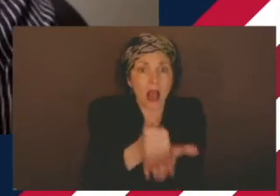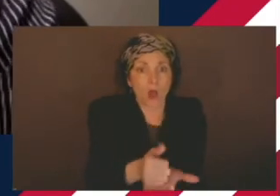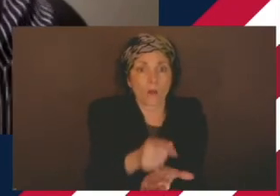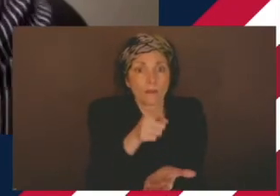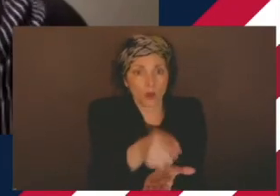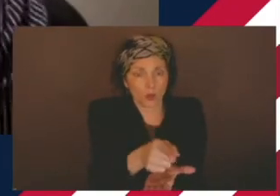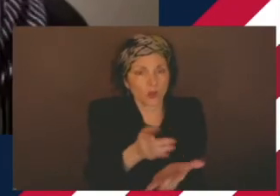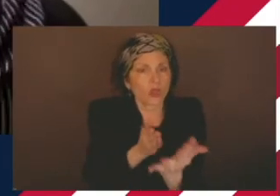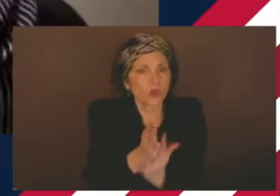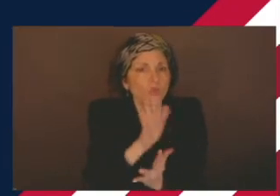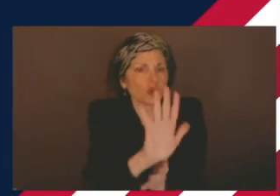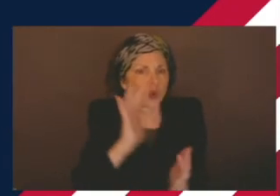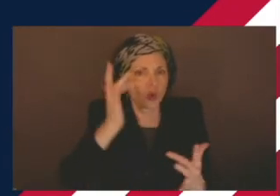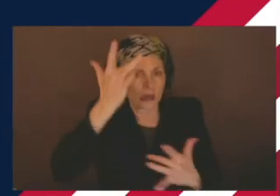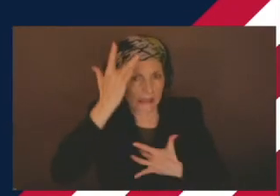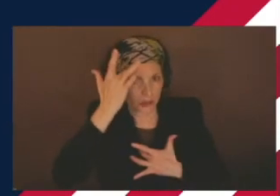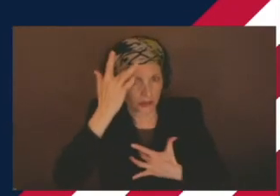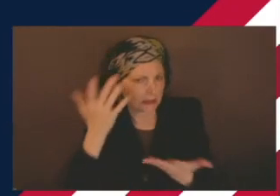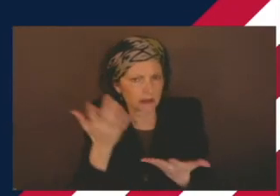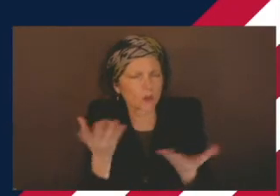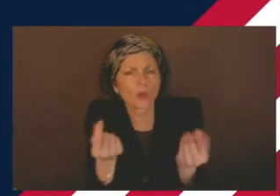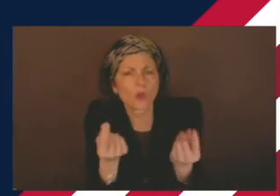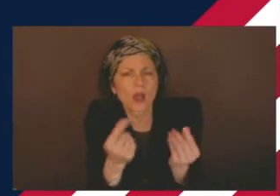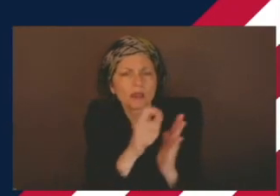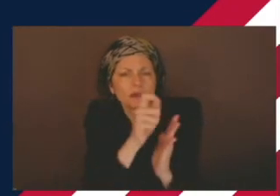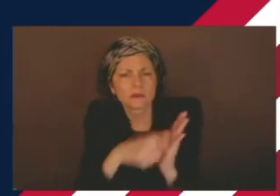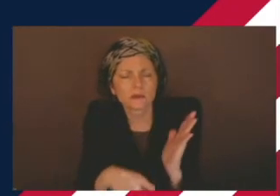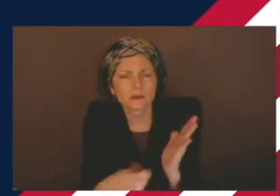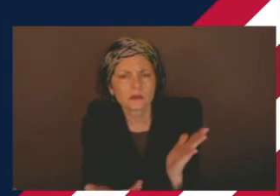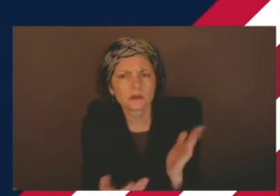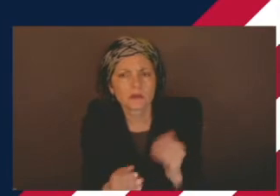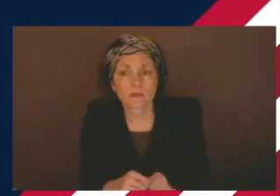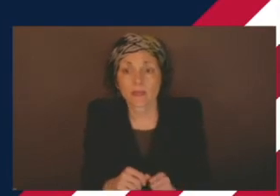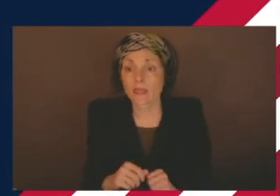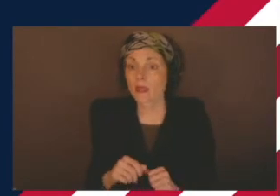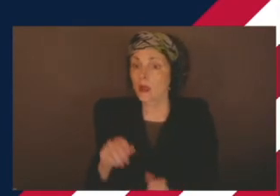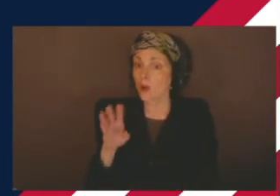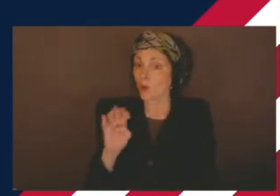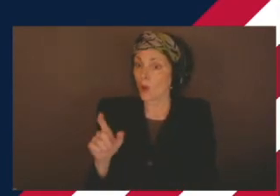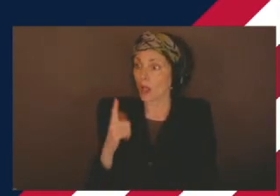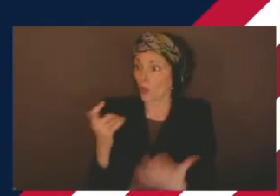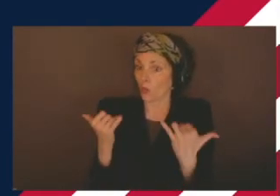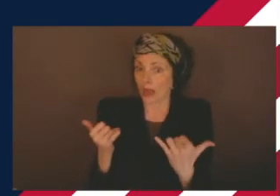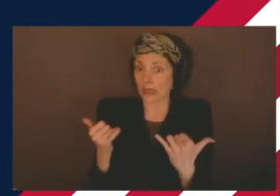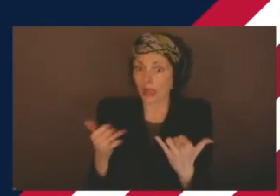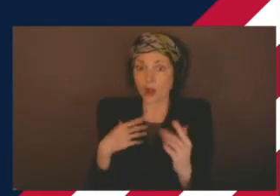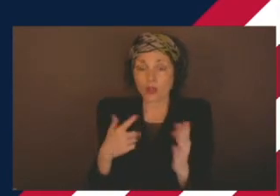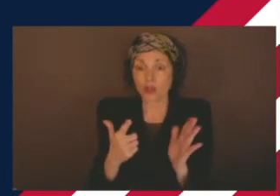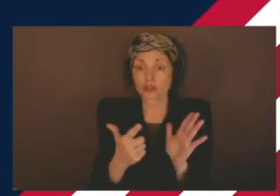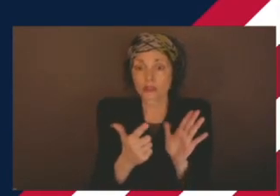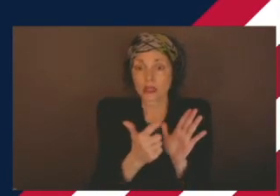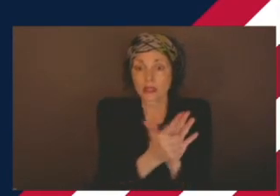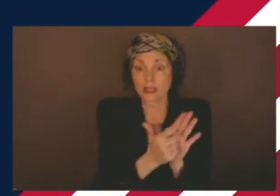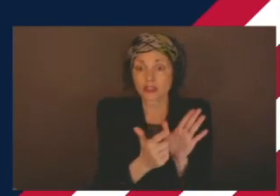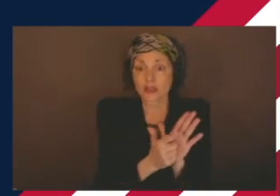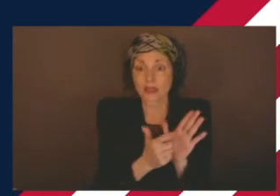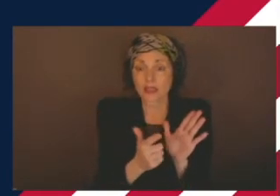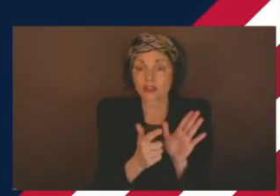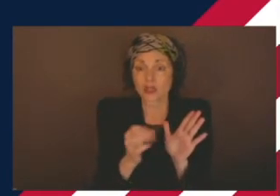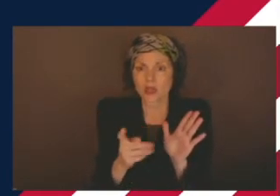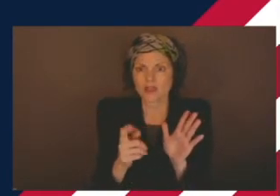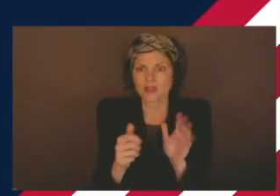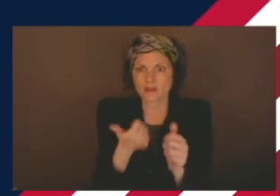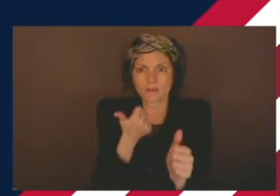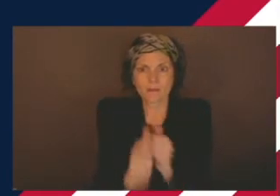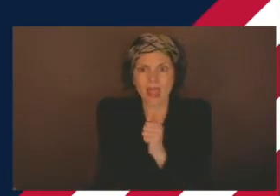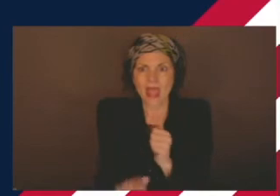illness? Sure. Well, right now there is legislation that the House has passed that's on its way to the Senate that it would help shore